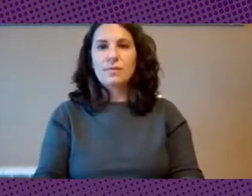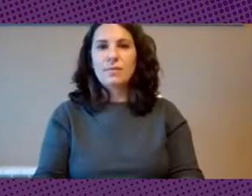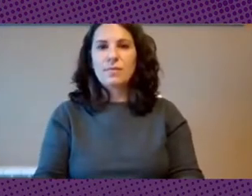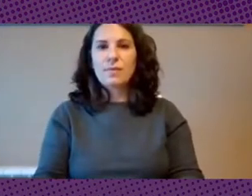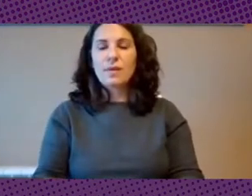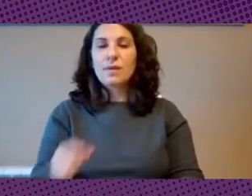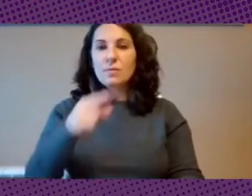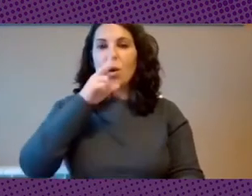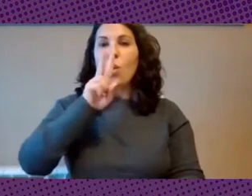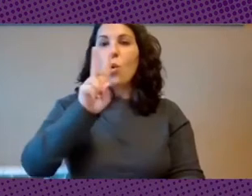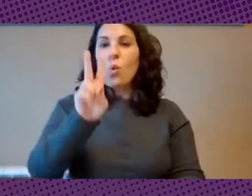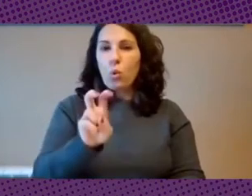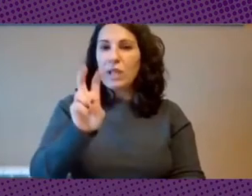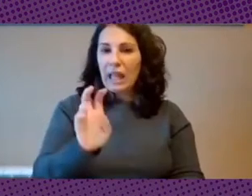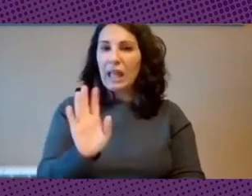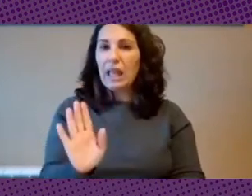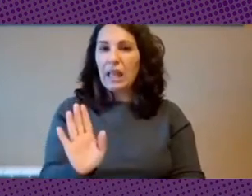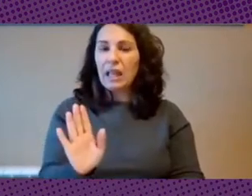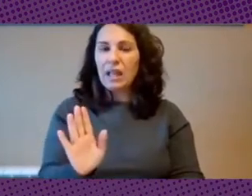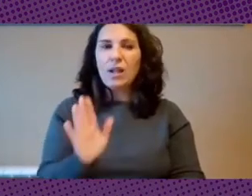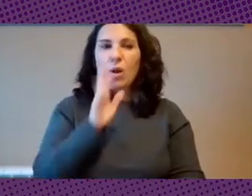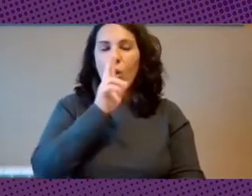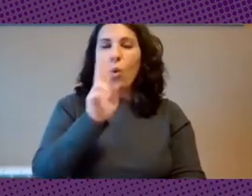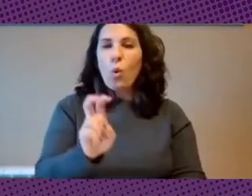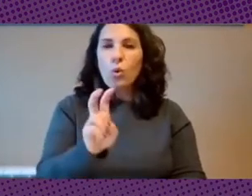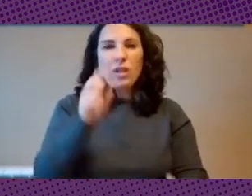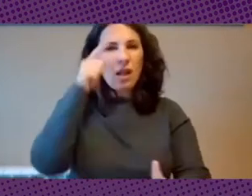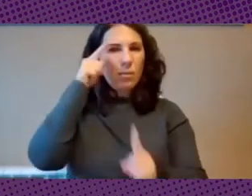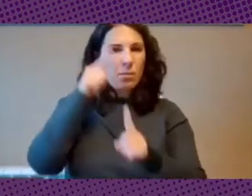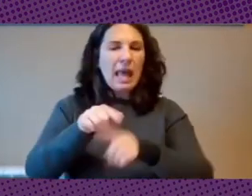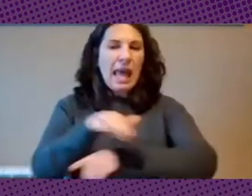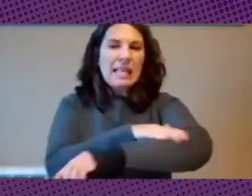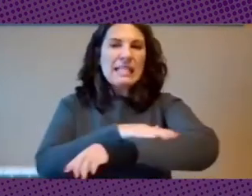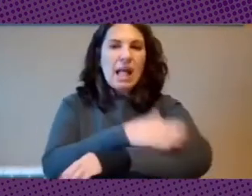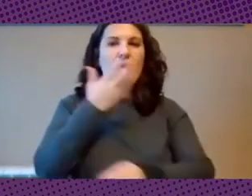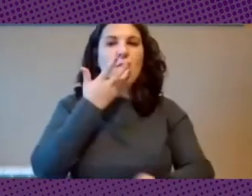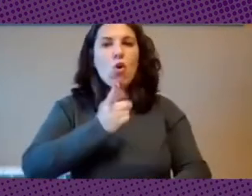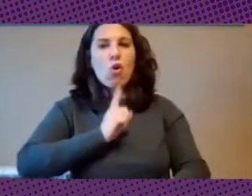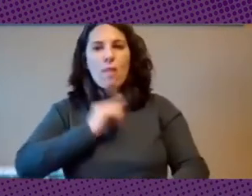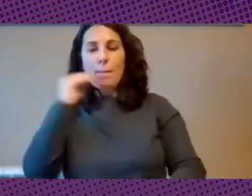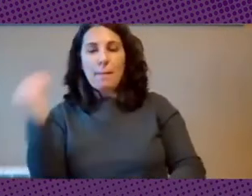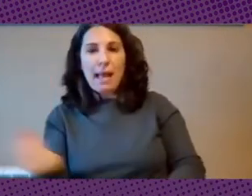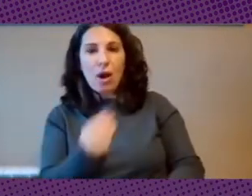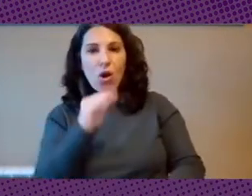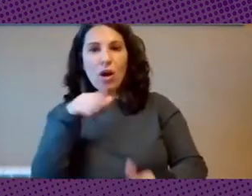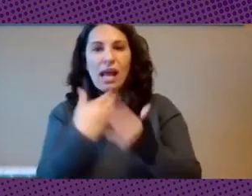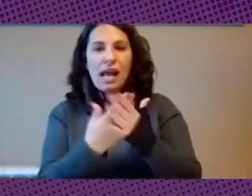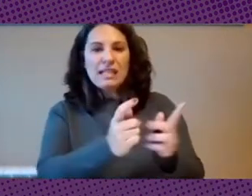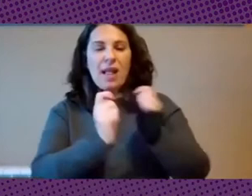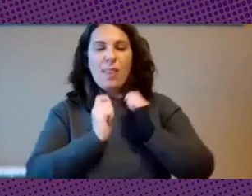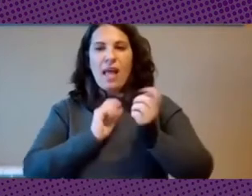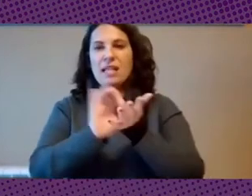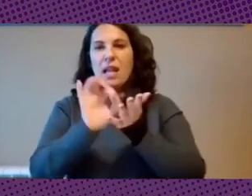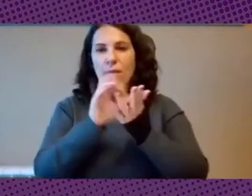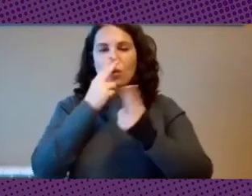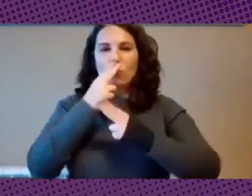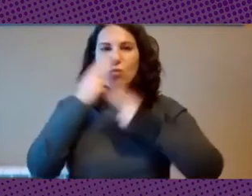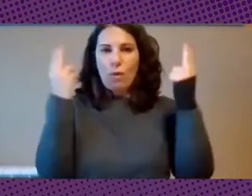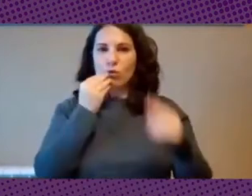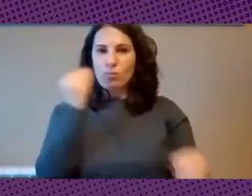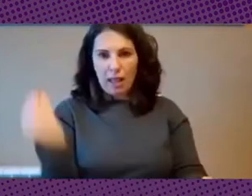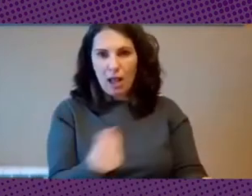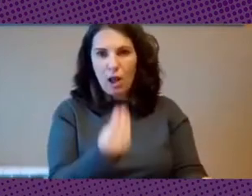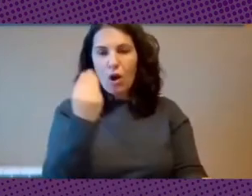to know you better and to provide you with better public services, but it is also helpful in order to risk-proof private investors.